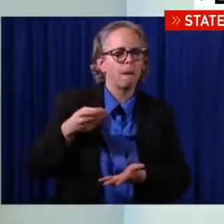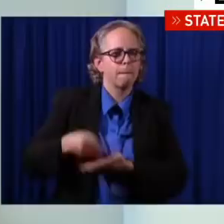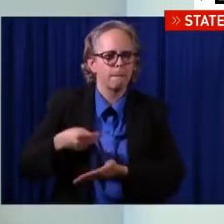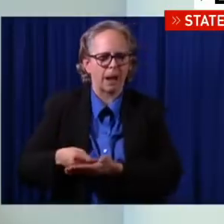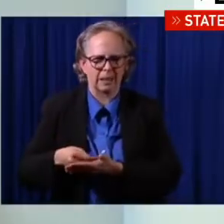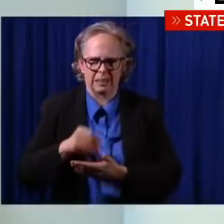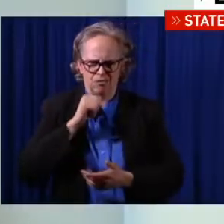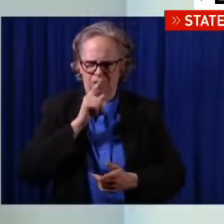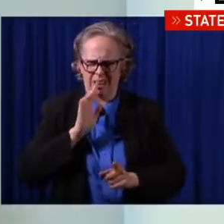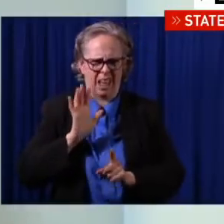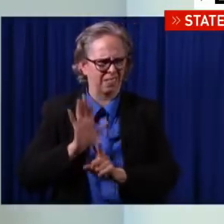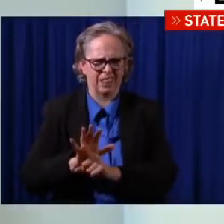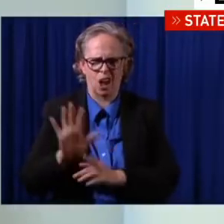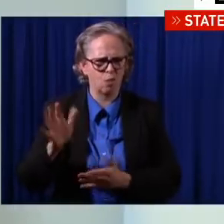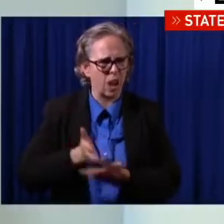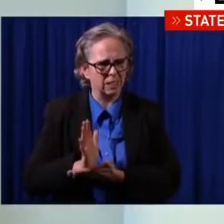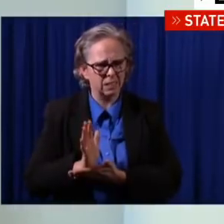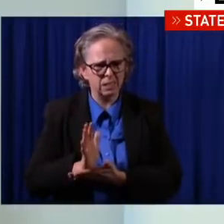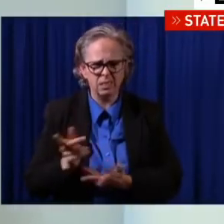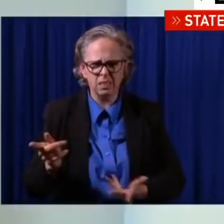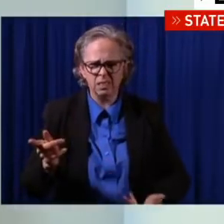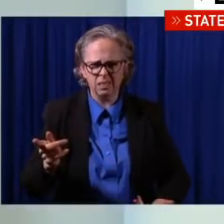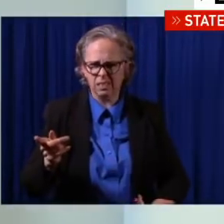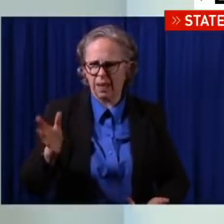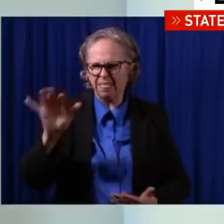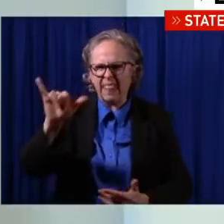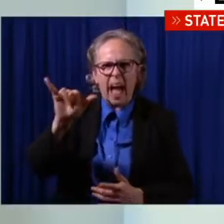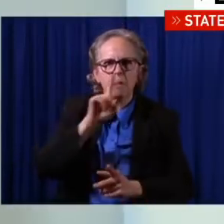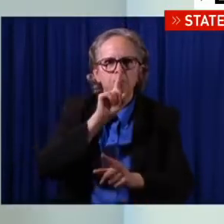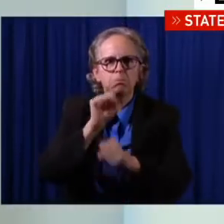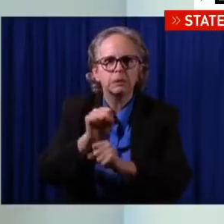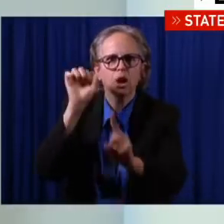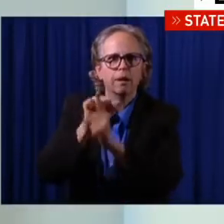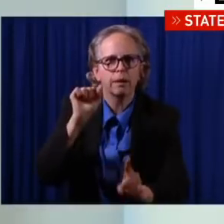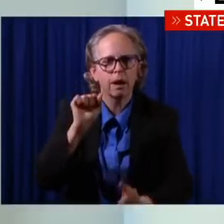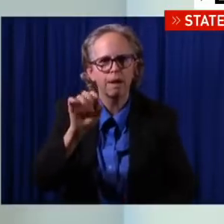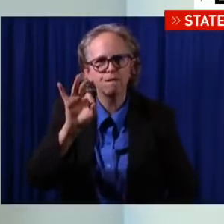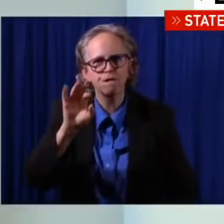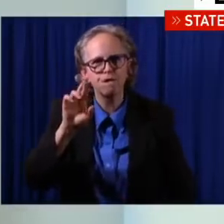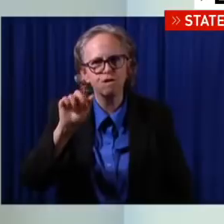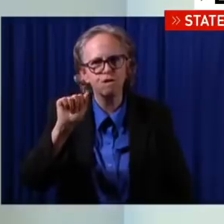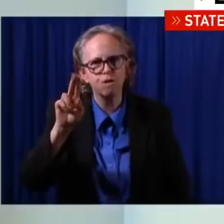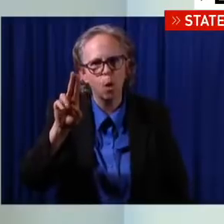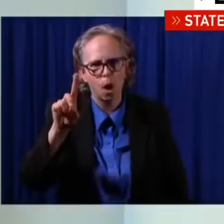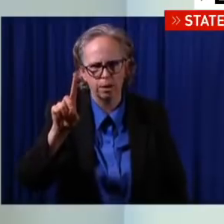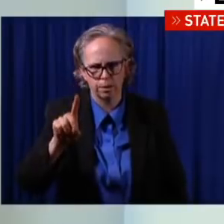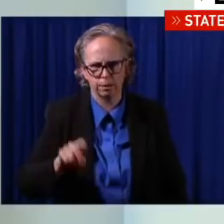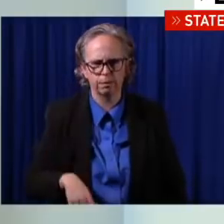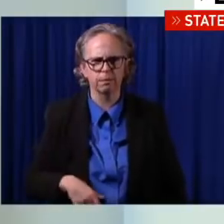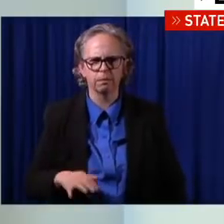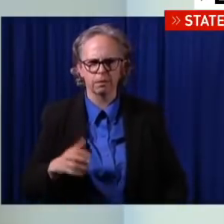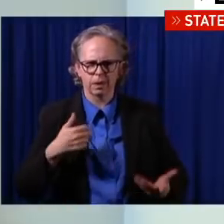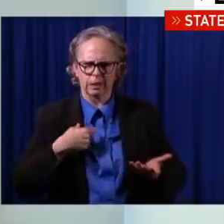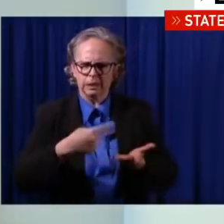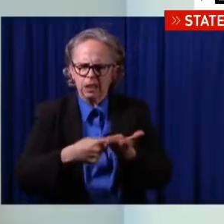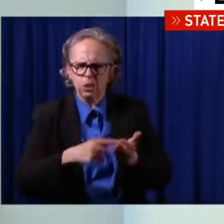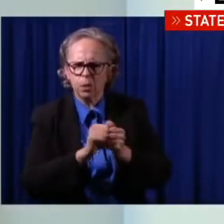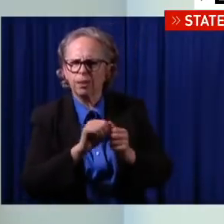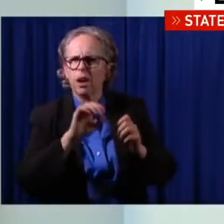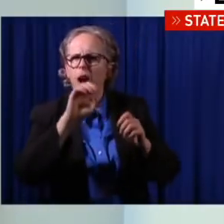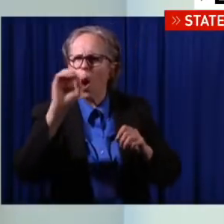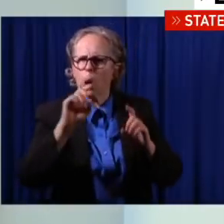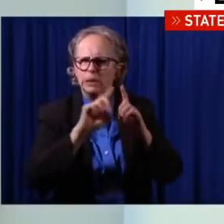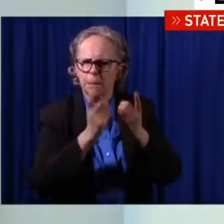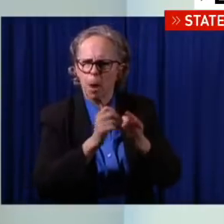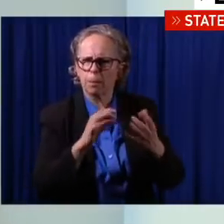just pure fraud. I checked with the Ohio Department of Family Services, and recently they started to see this